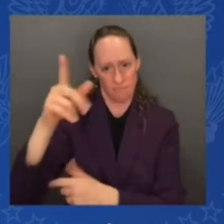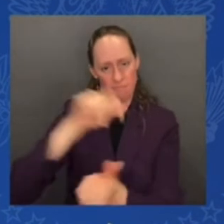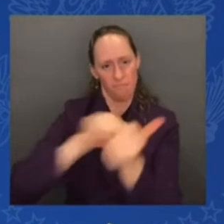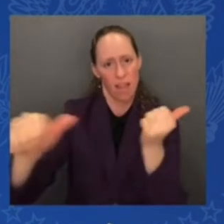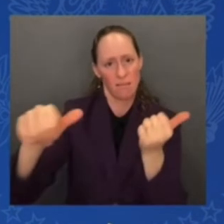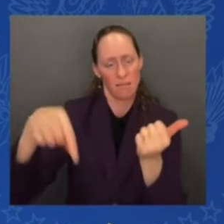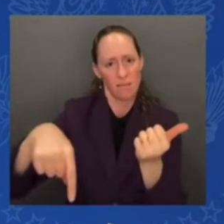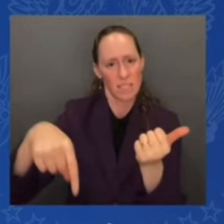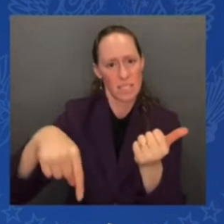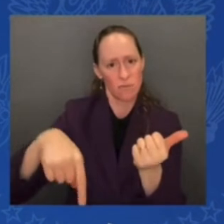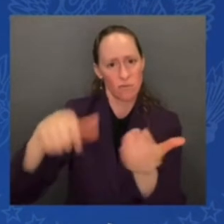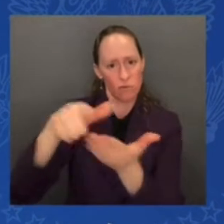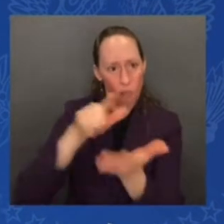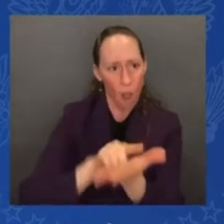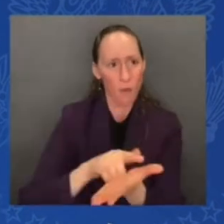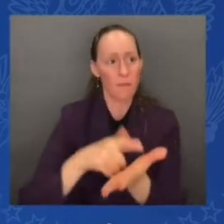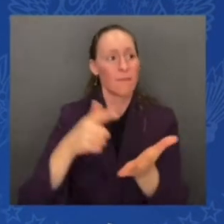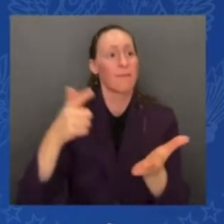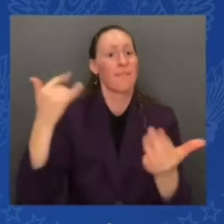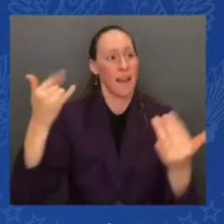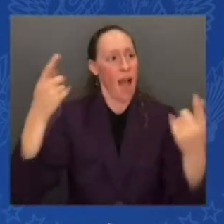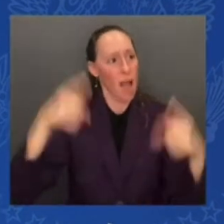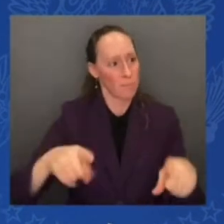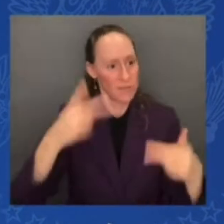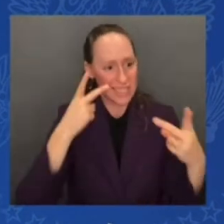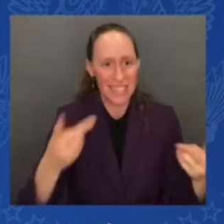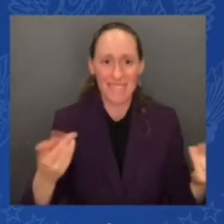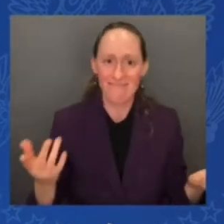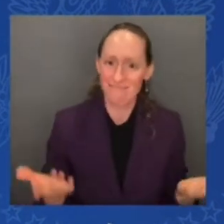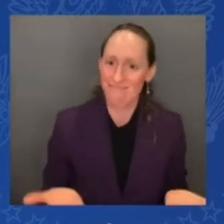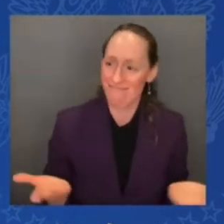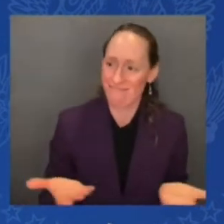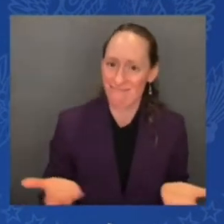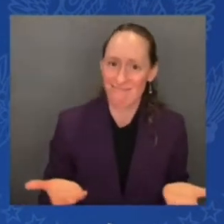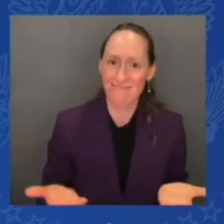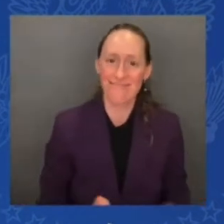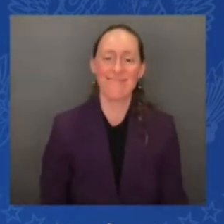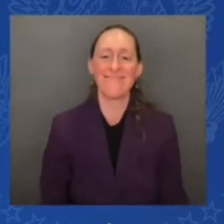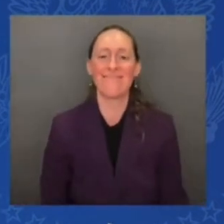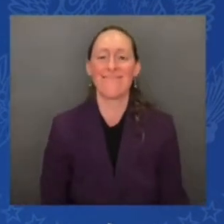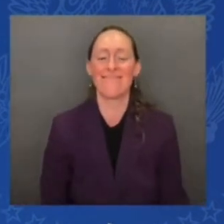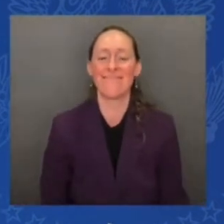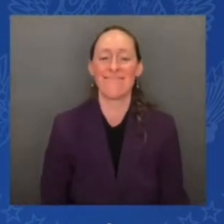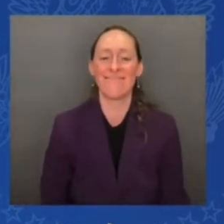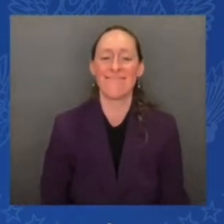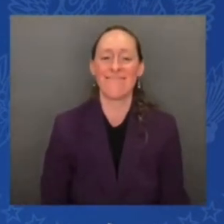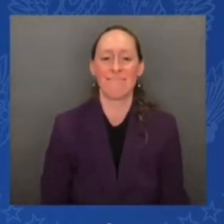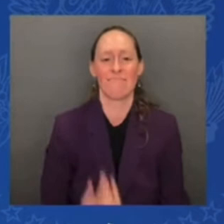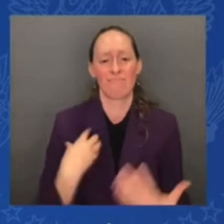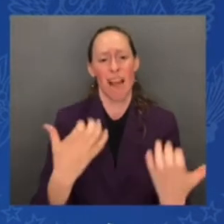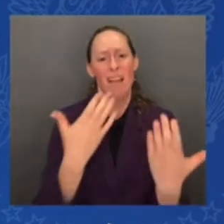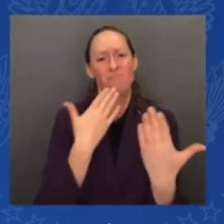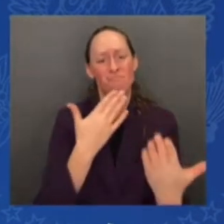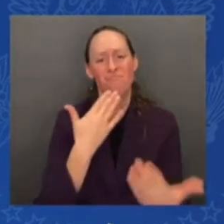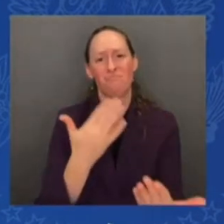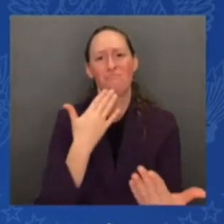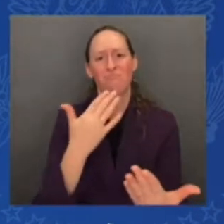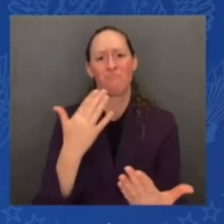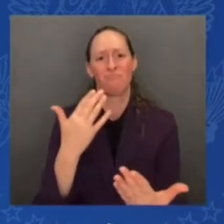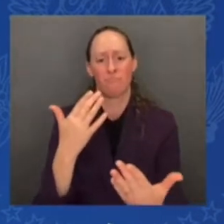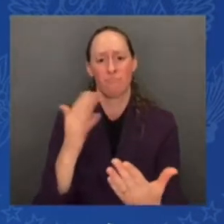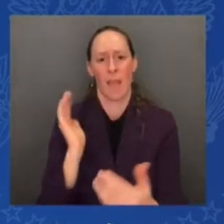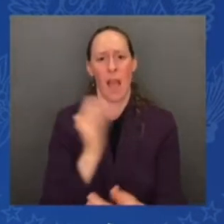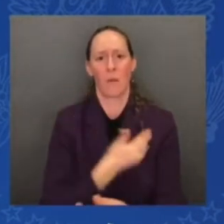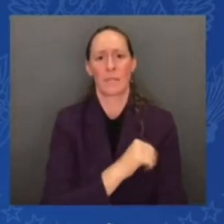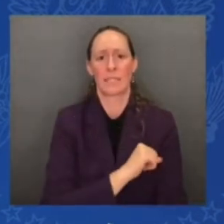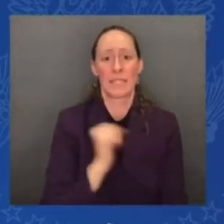I also want to thank Senator Heinrich, Senator Lujan, and Governor Lujan Grisham for being here, and